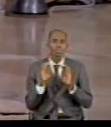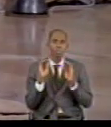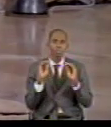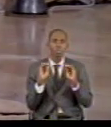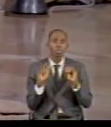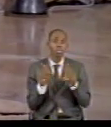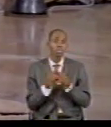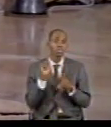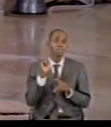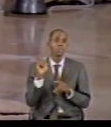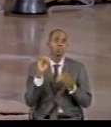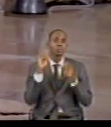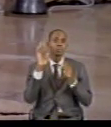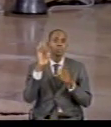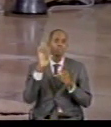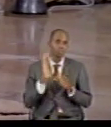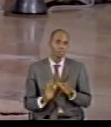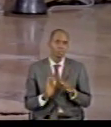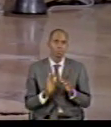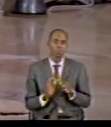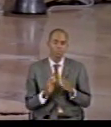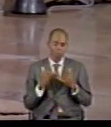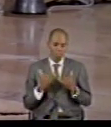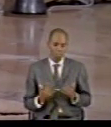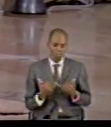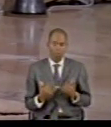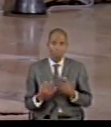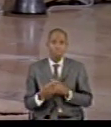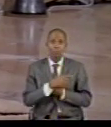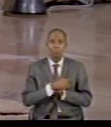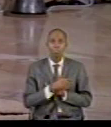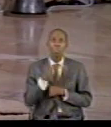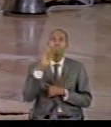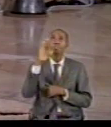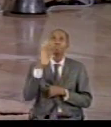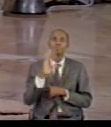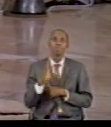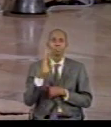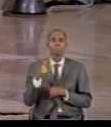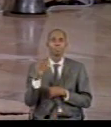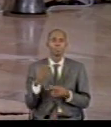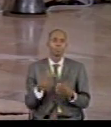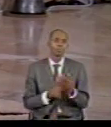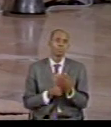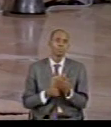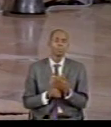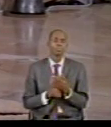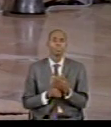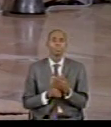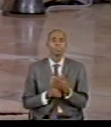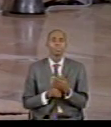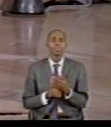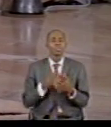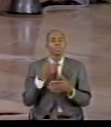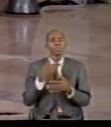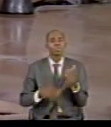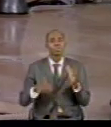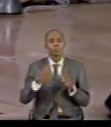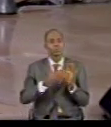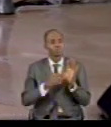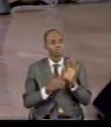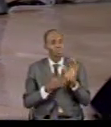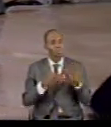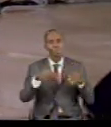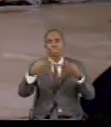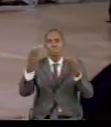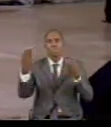preacher, present day preacher of the gospel? What do you pass around? Do you